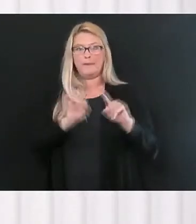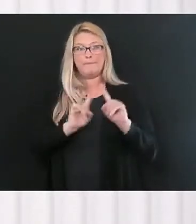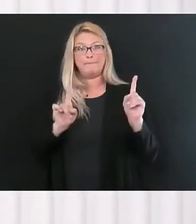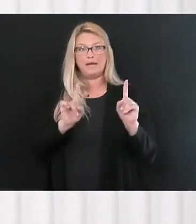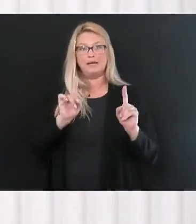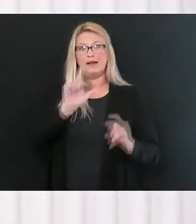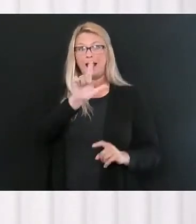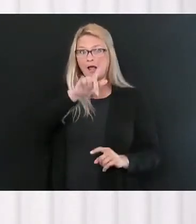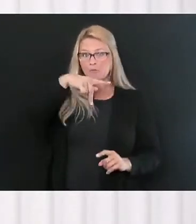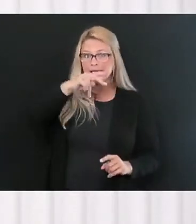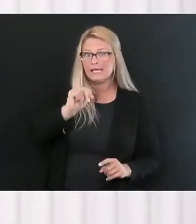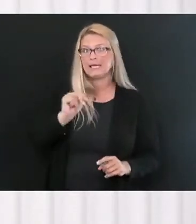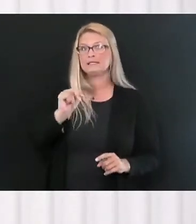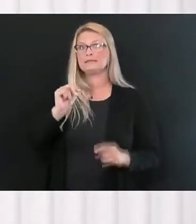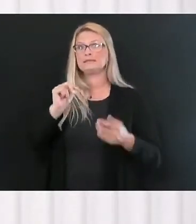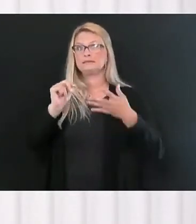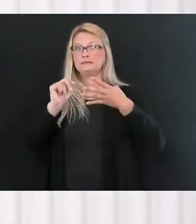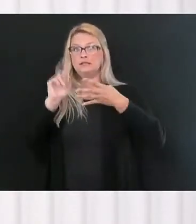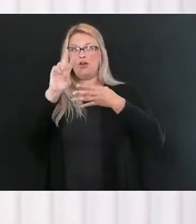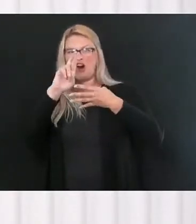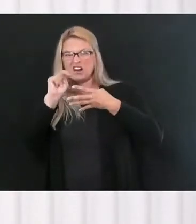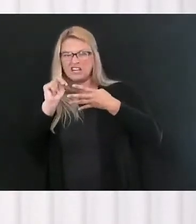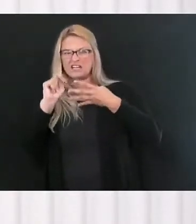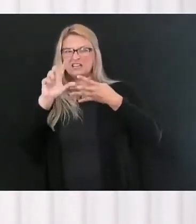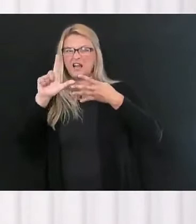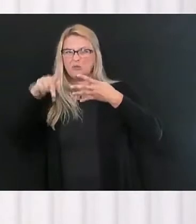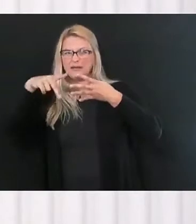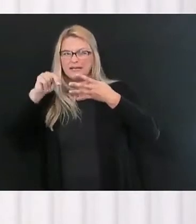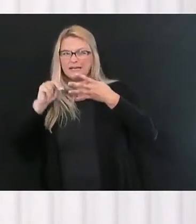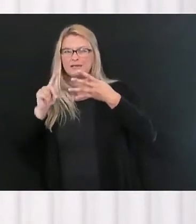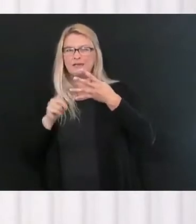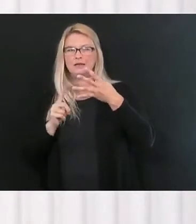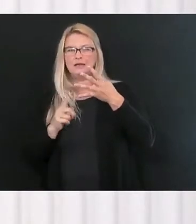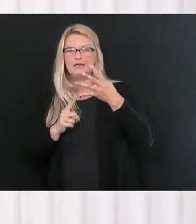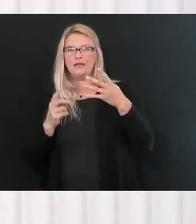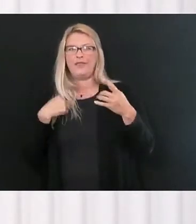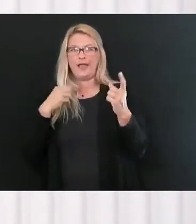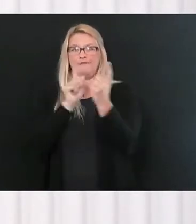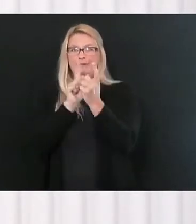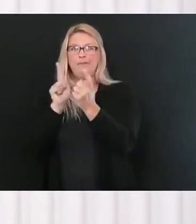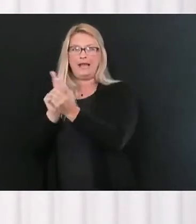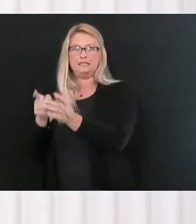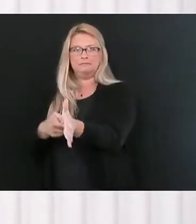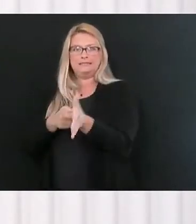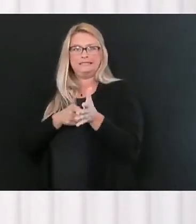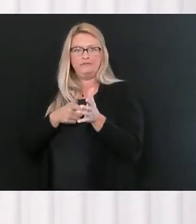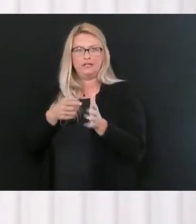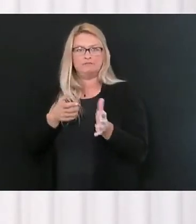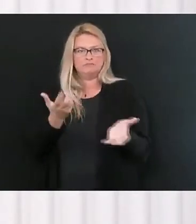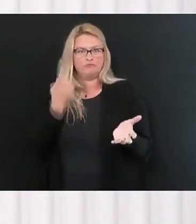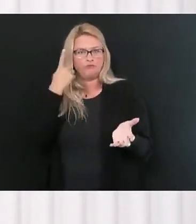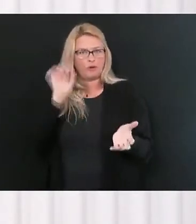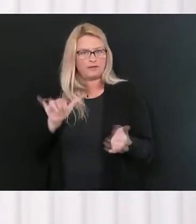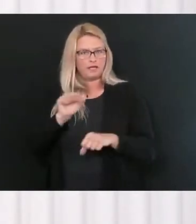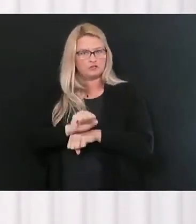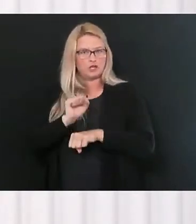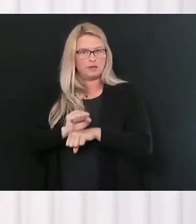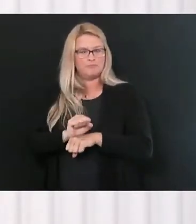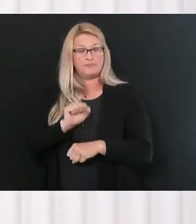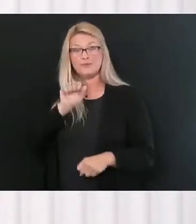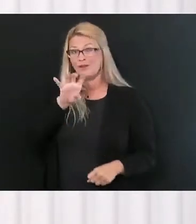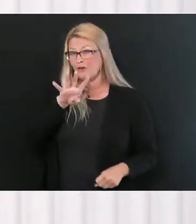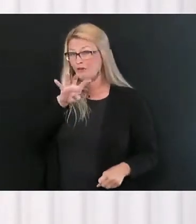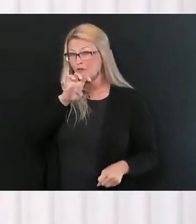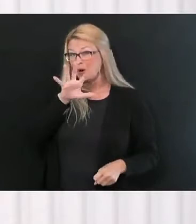RNs, LPNs, folks that meet a variety of categories. Now, 450 is